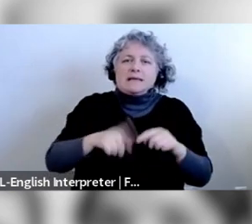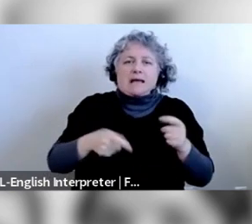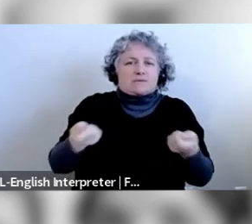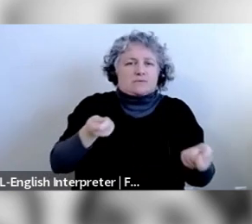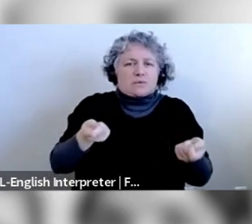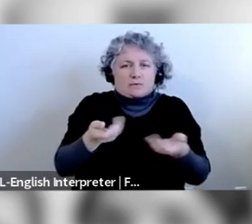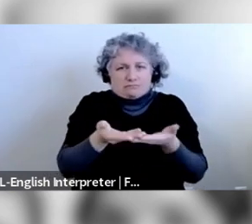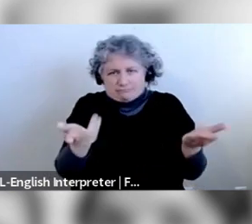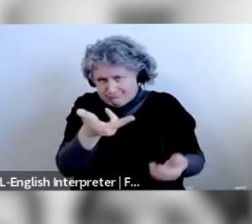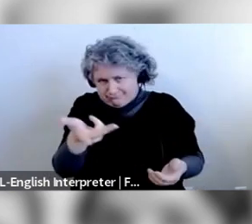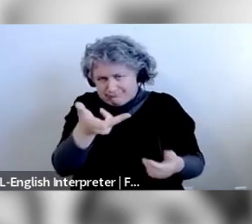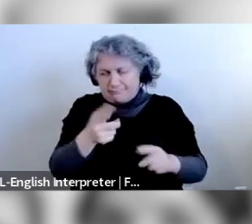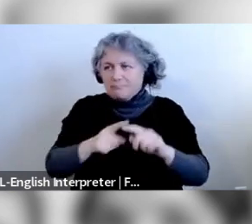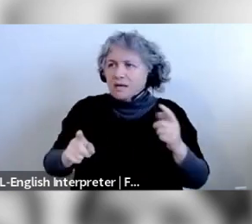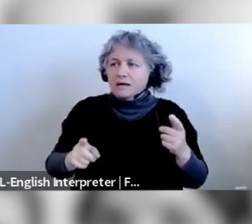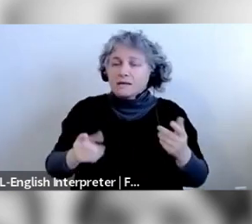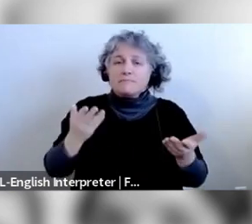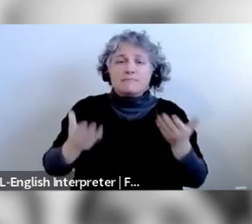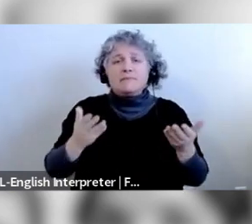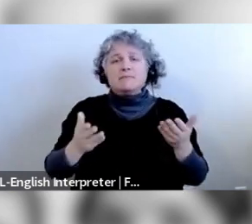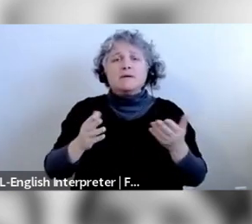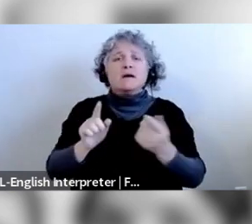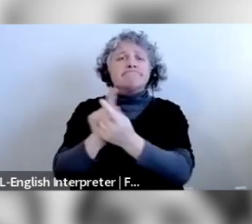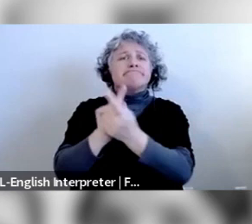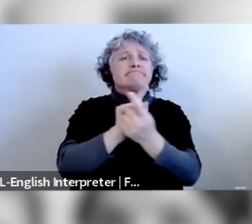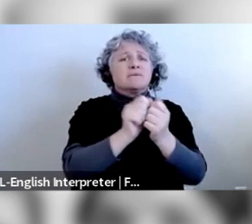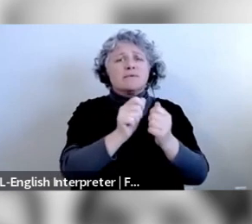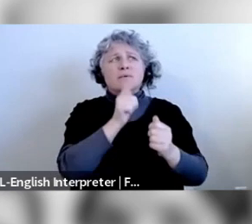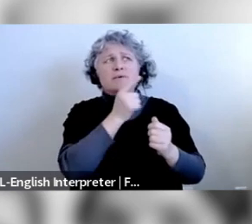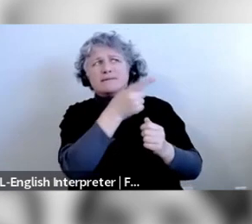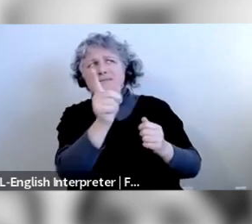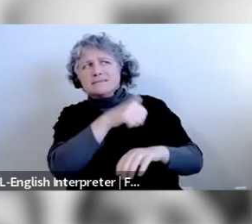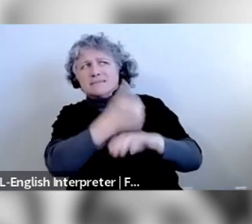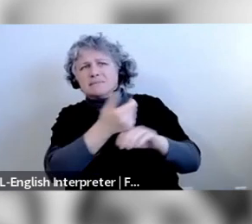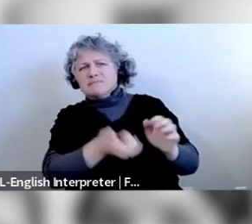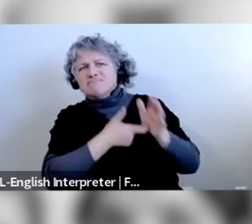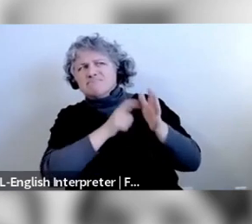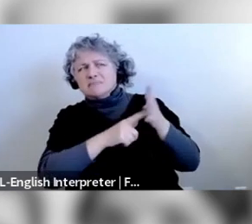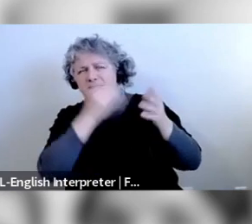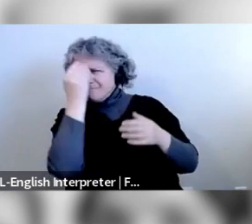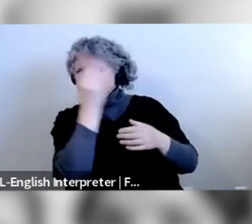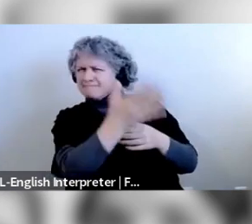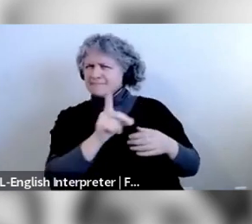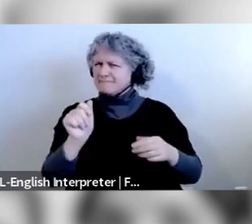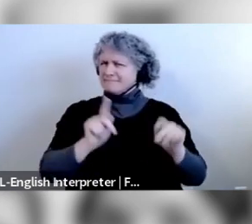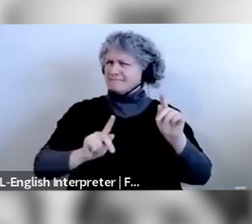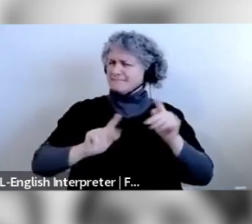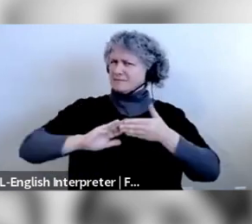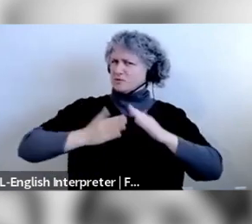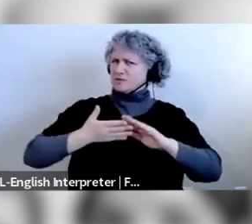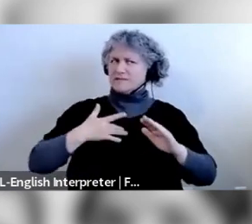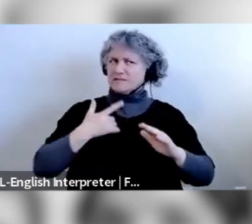that, but you know, when you interface with the people that set out these programs, you can mention that can be actually a